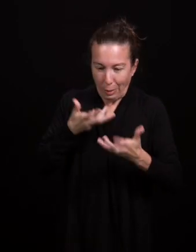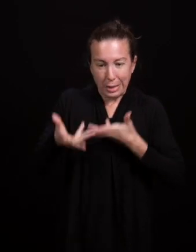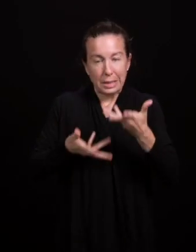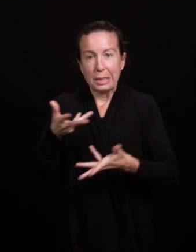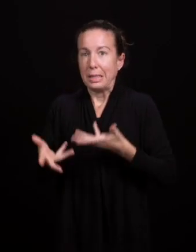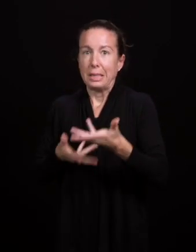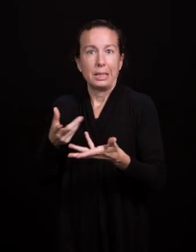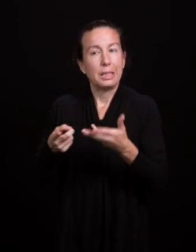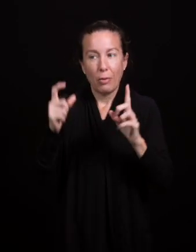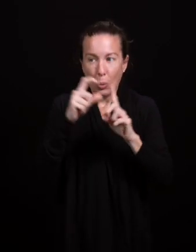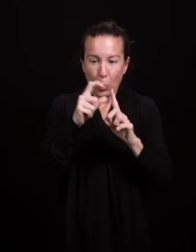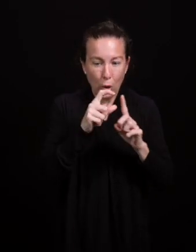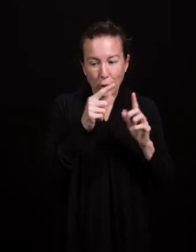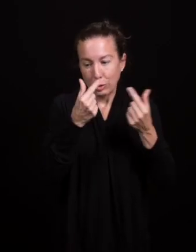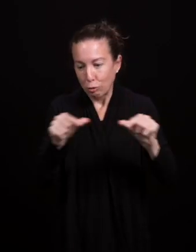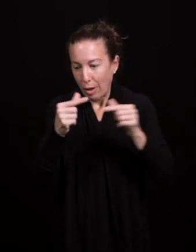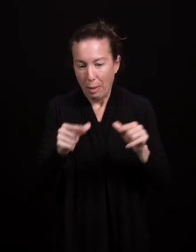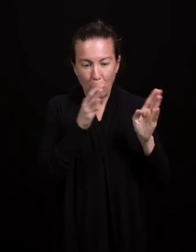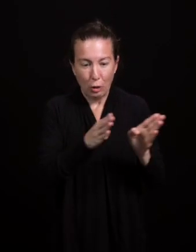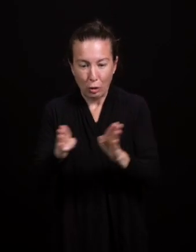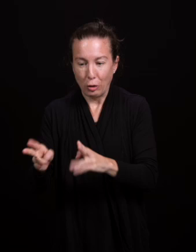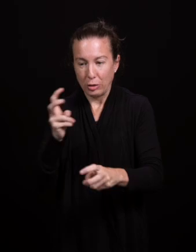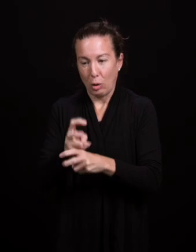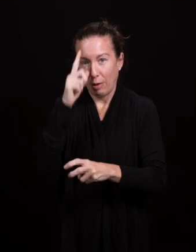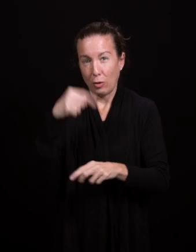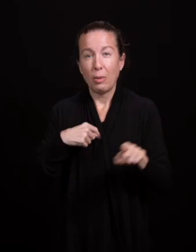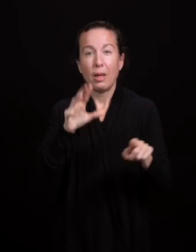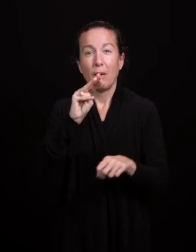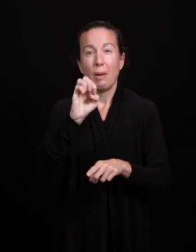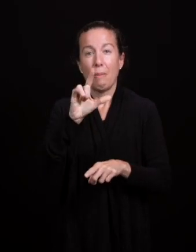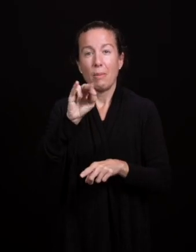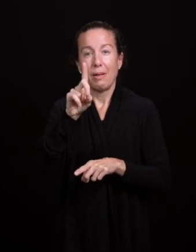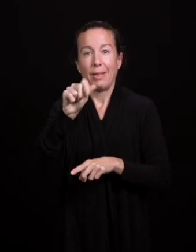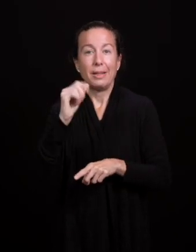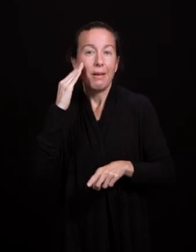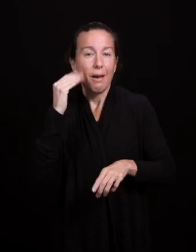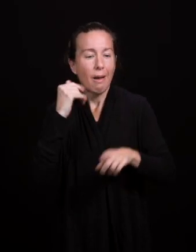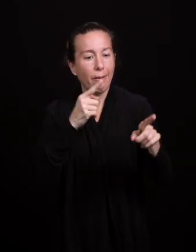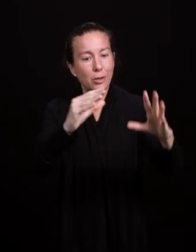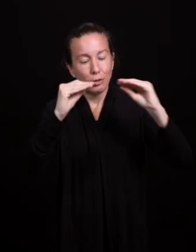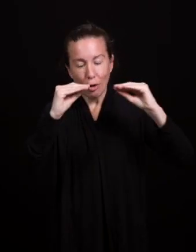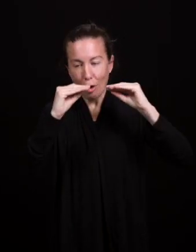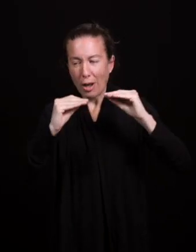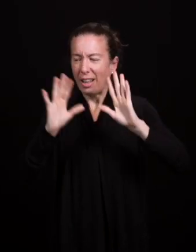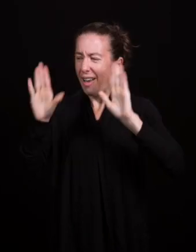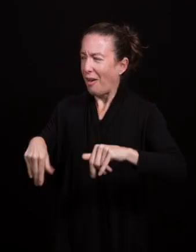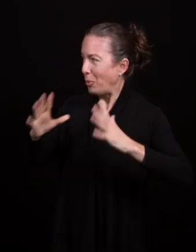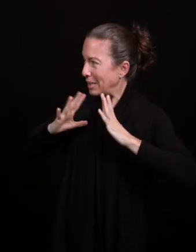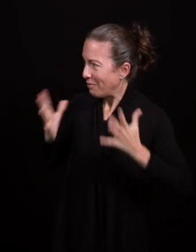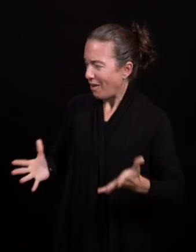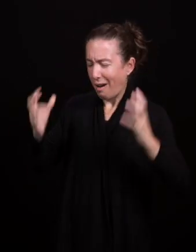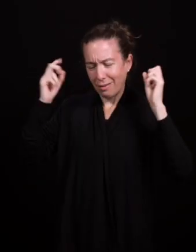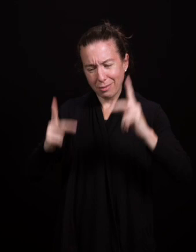how to place the words correctly in the sentence. But Melinda has really taught us that it's okay, and it's okay to ask people to slow